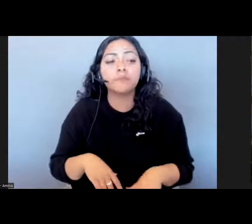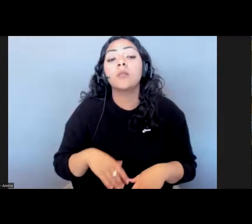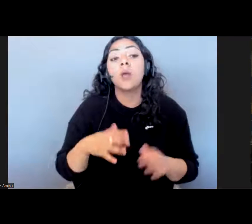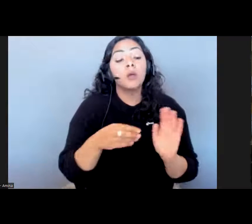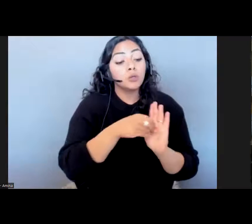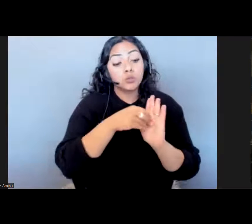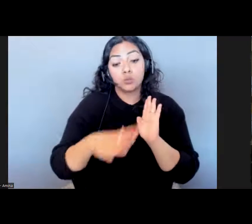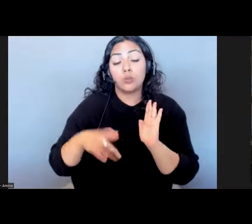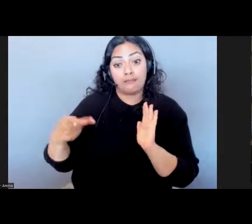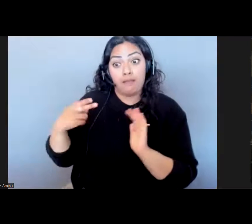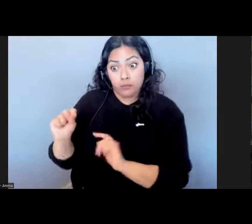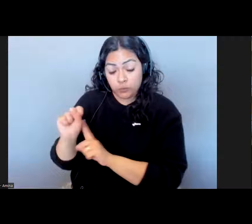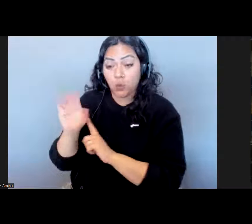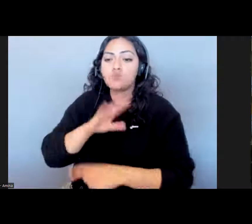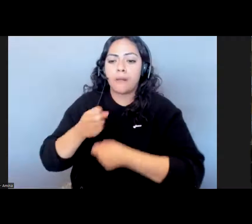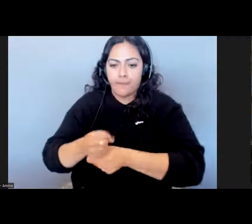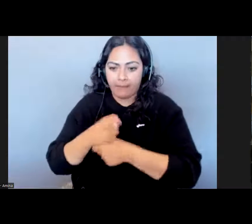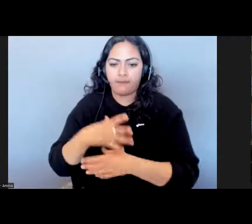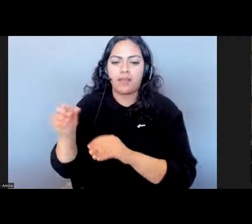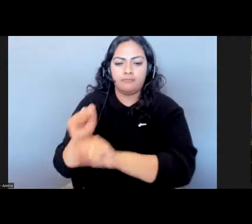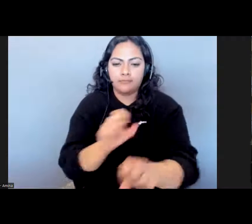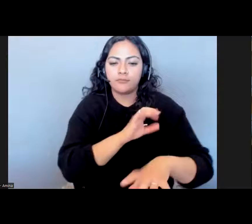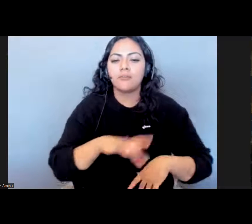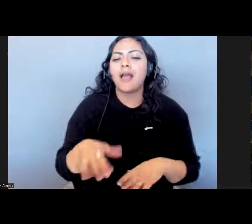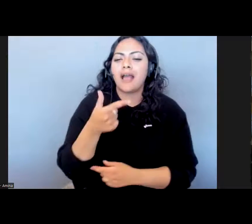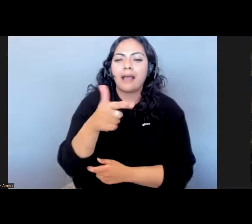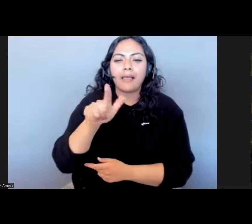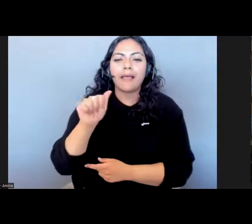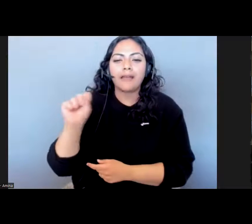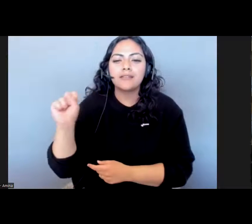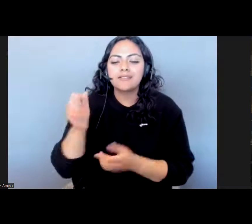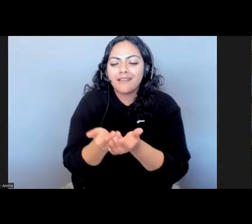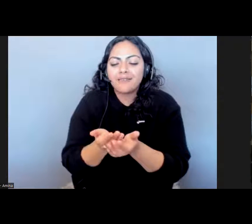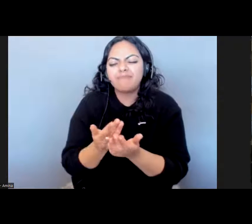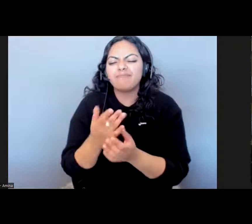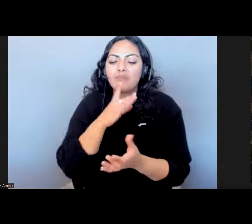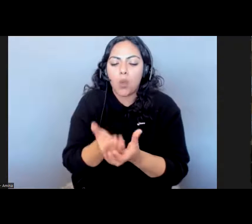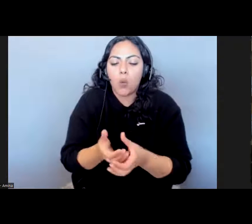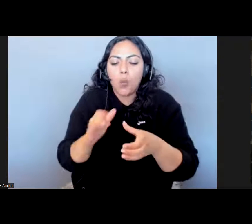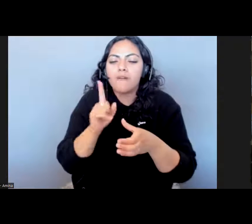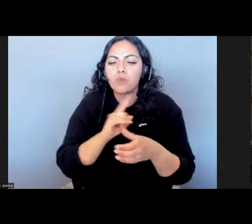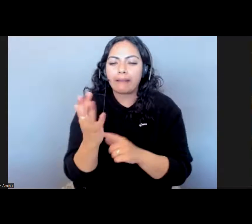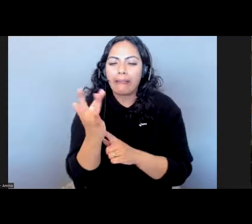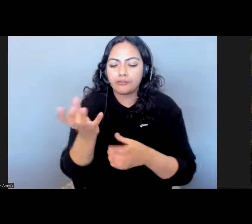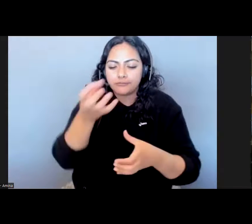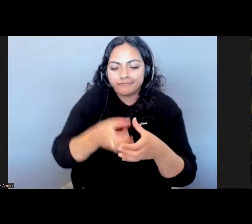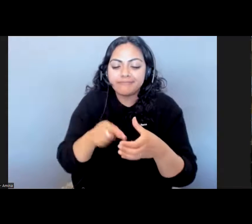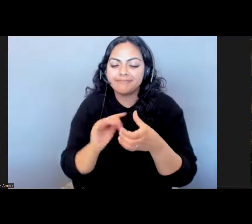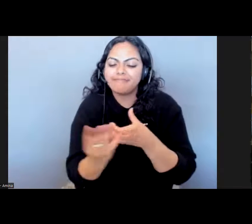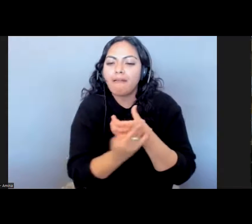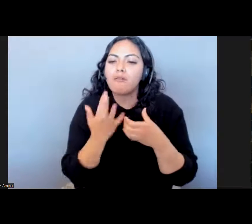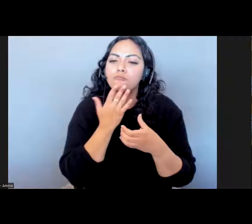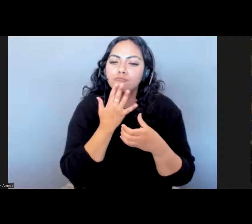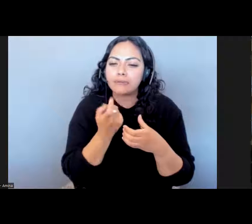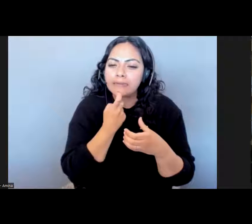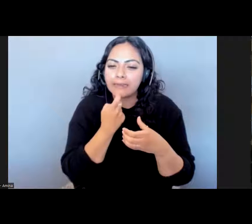be making and delivering stained glass candle holders, I should say, with our buddy group to our seniors